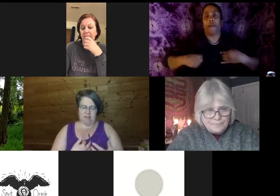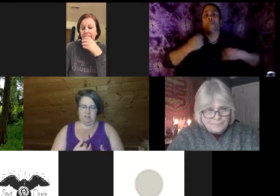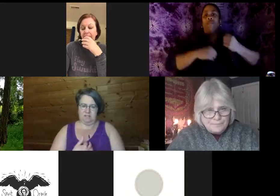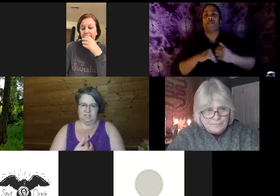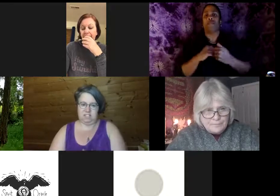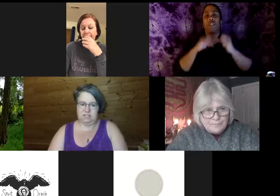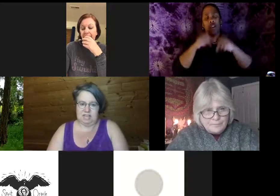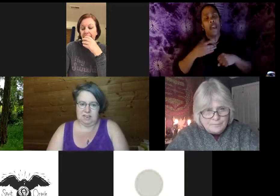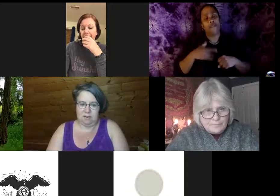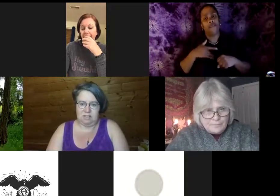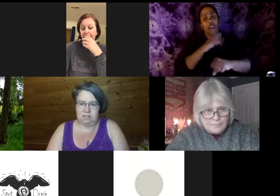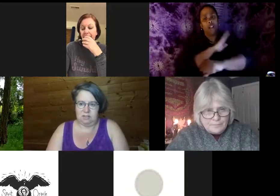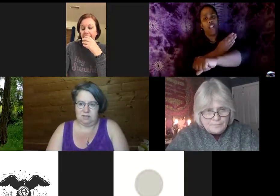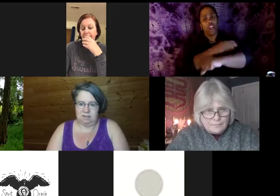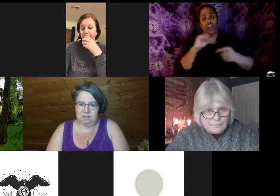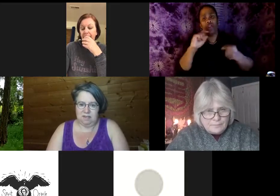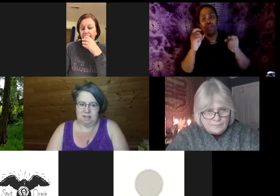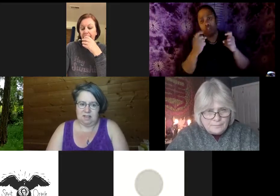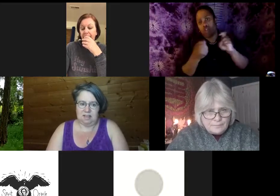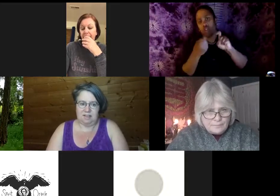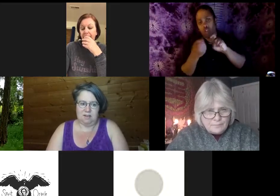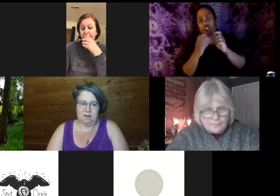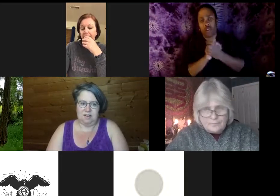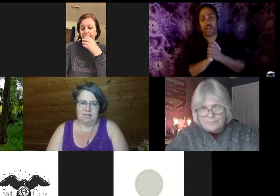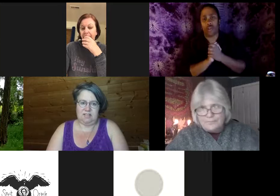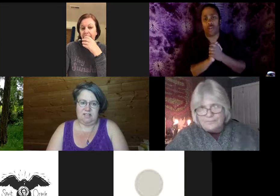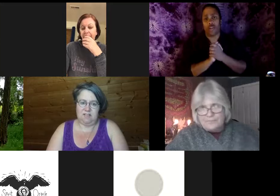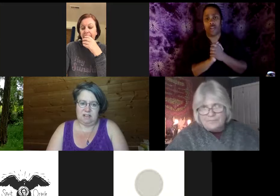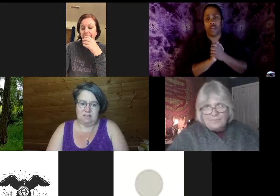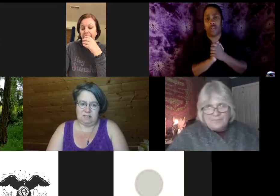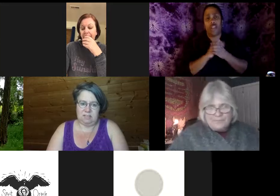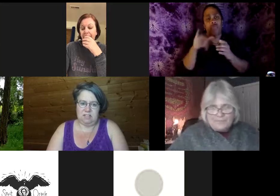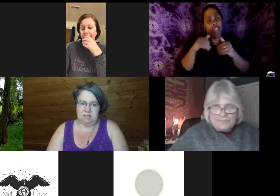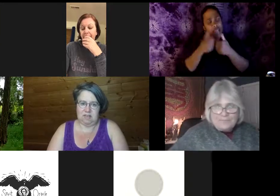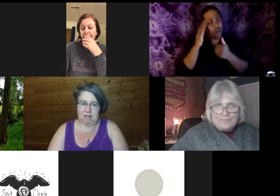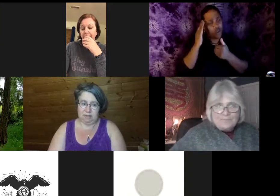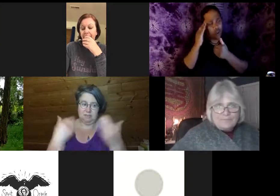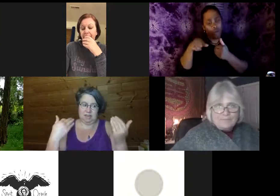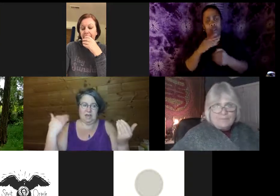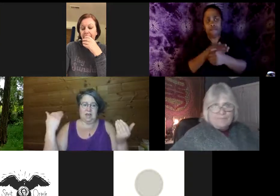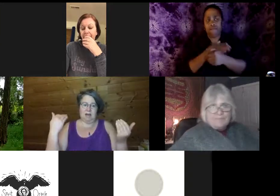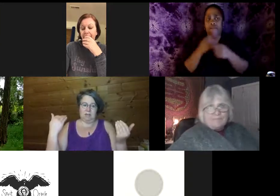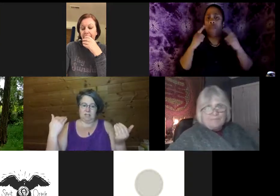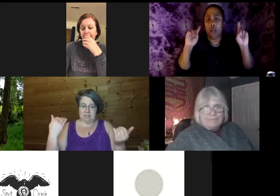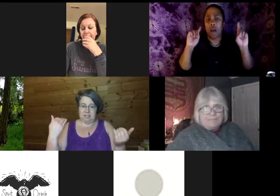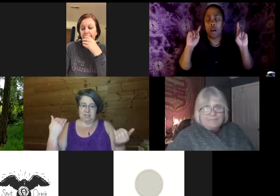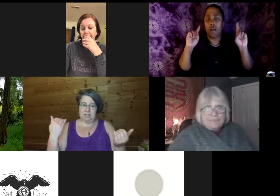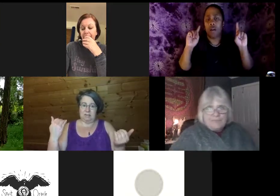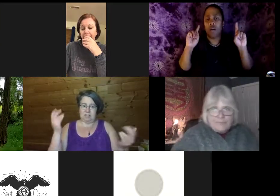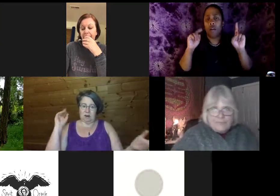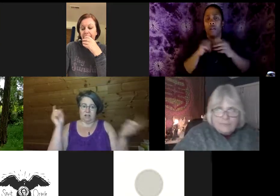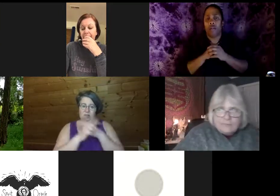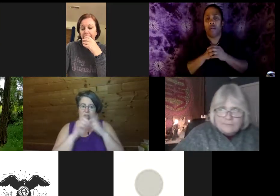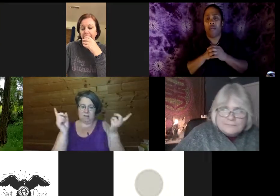feel the energy of it shifting in you as you do it. So that's how you know that it's effective in something shifting. I believe that just like techniques